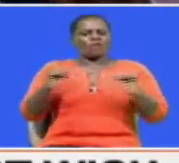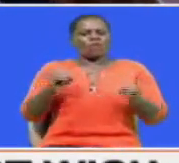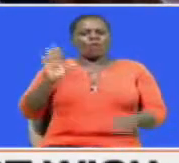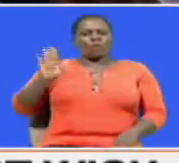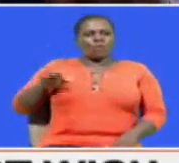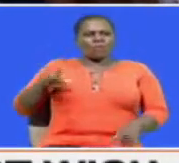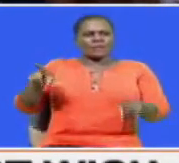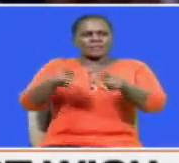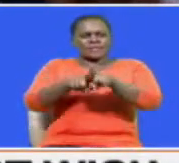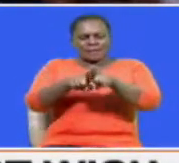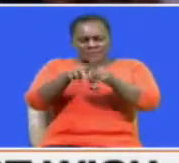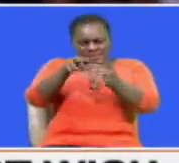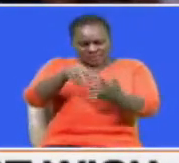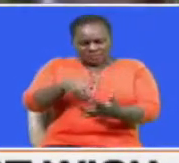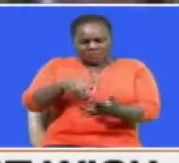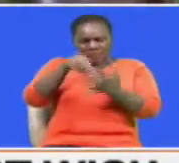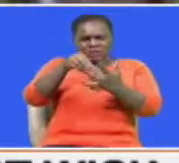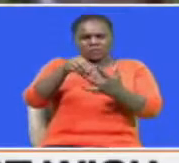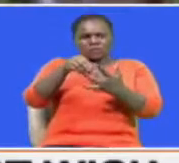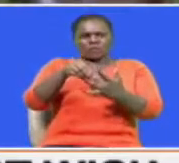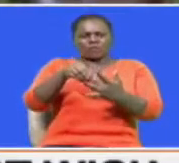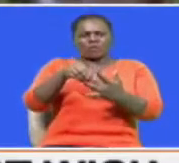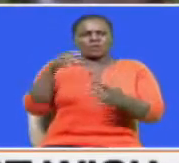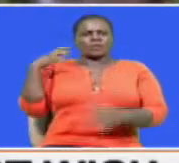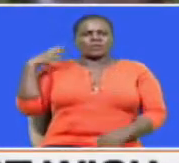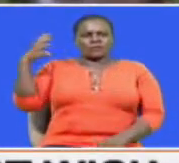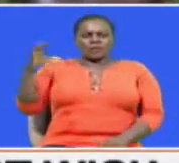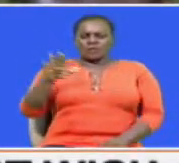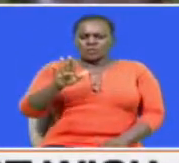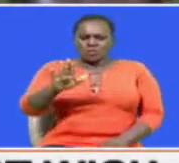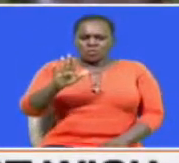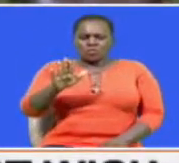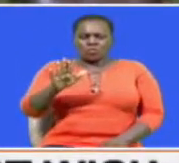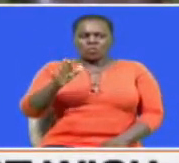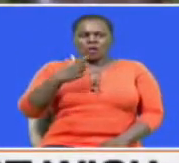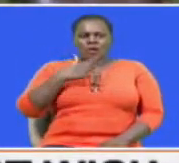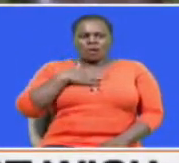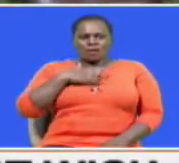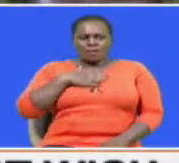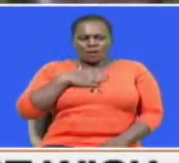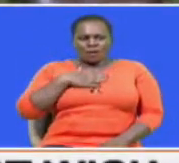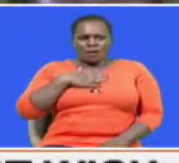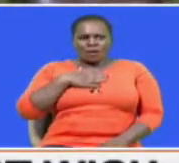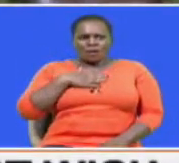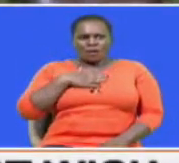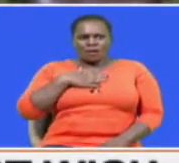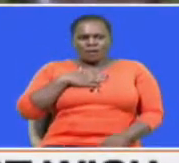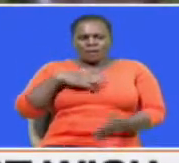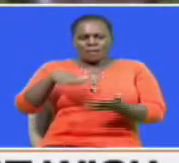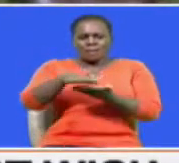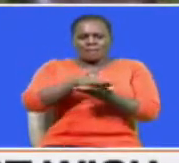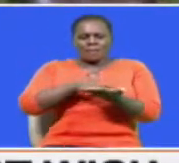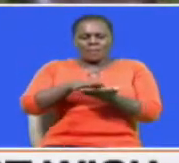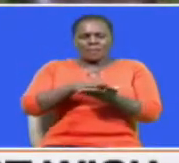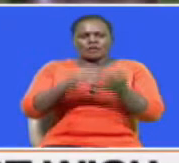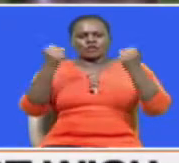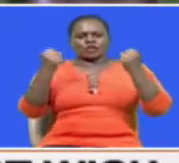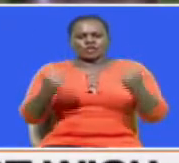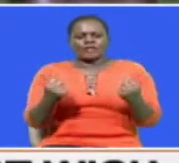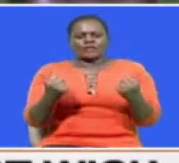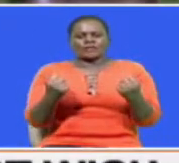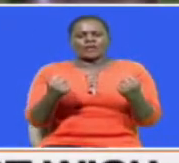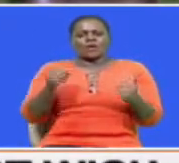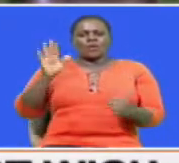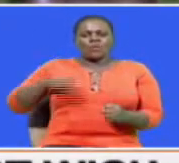well as an exemplary matriarch. To me, you were and still are the embodiment of courage, strength